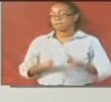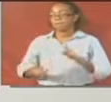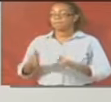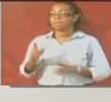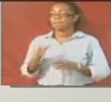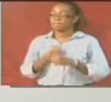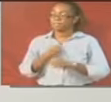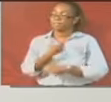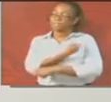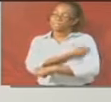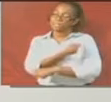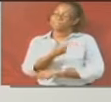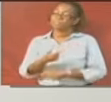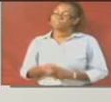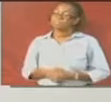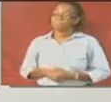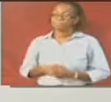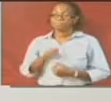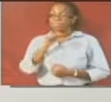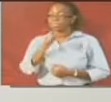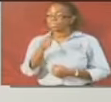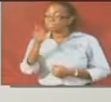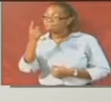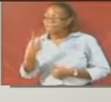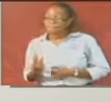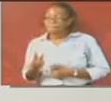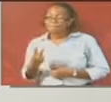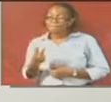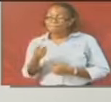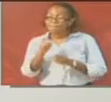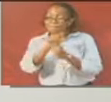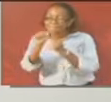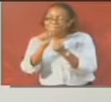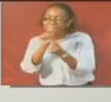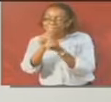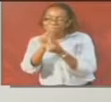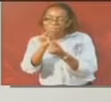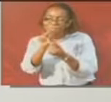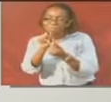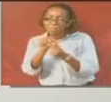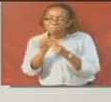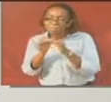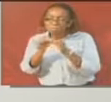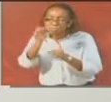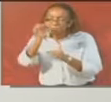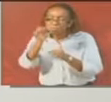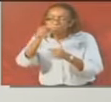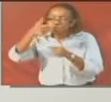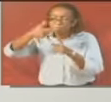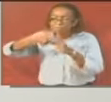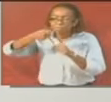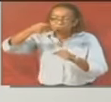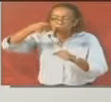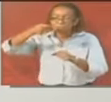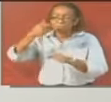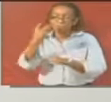there are those additional doses that would have been distributed as a result of extra volume and as a result of